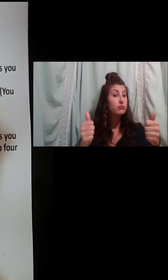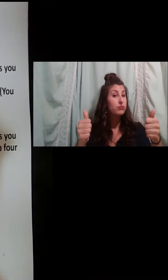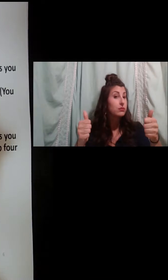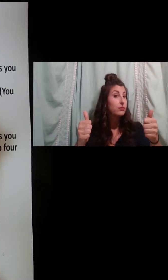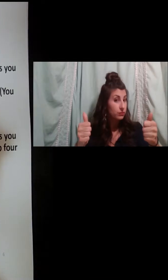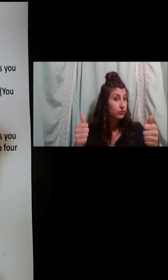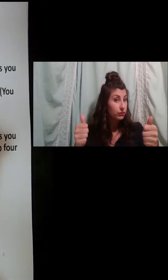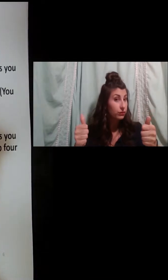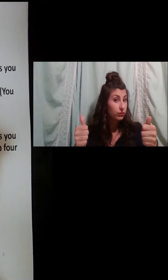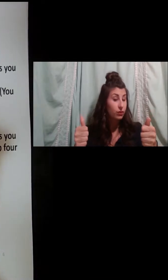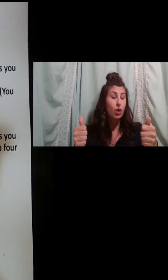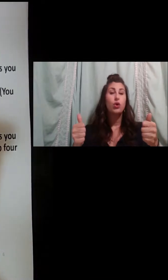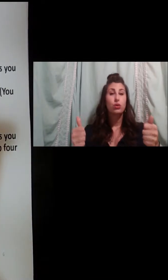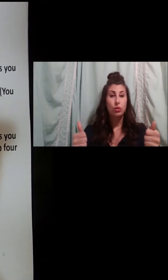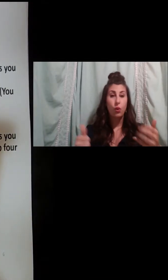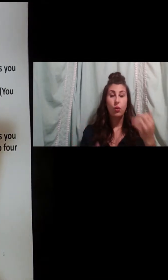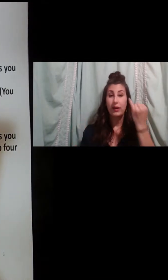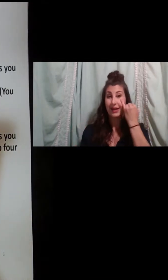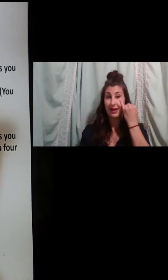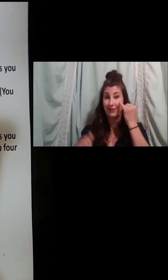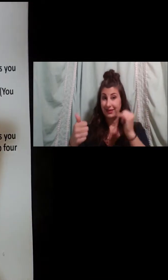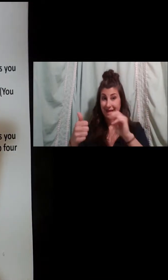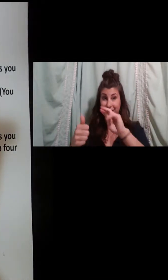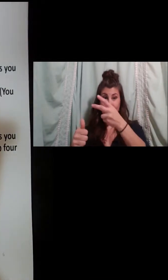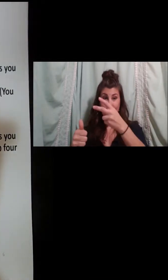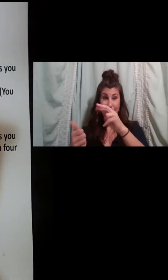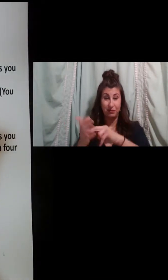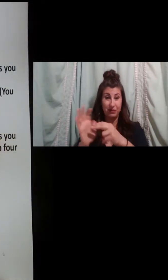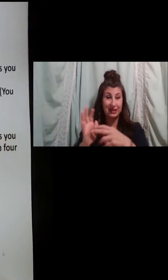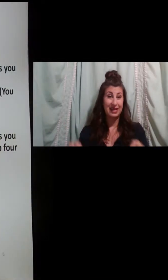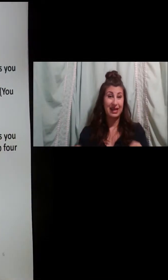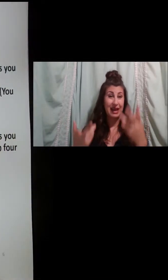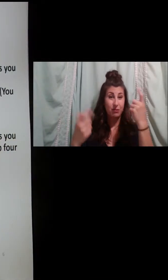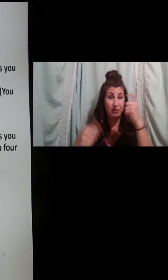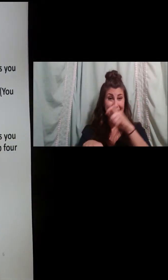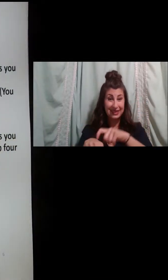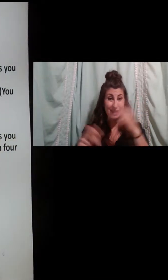10. All right. So if 10 squared means how many